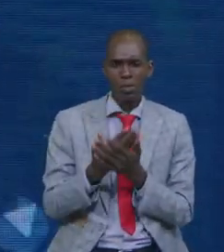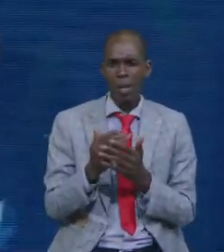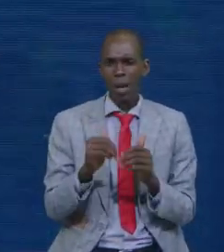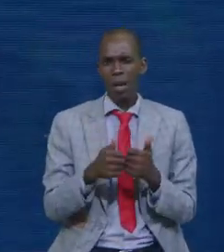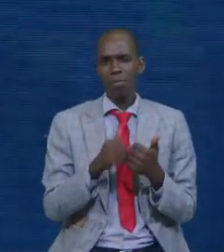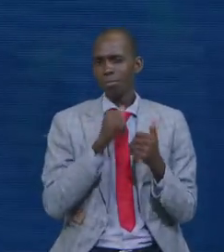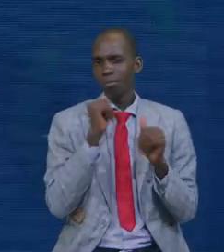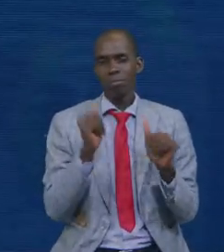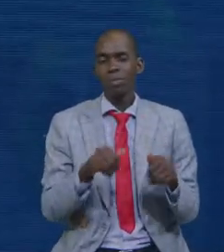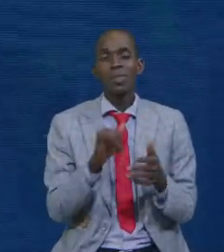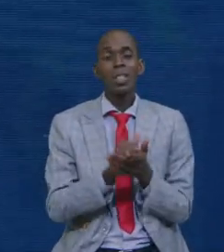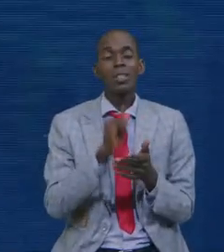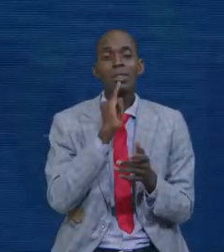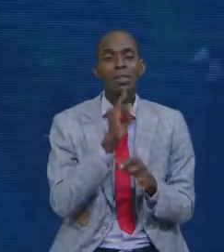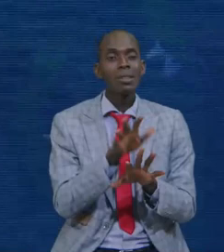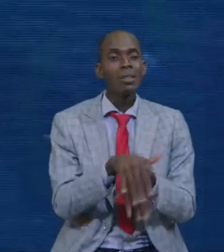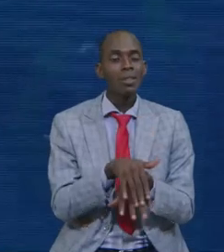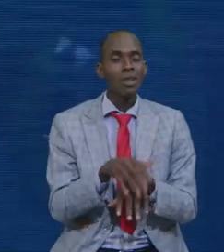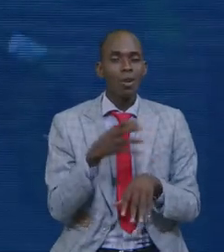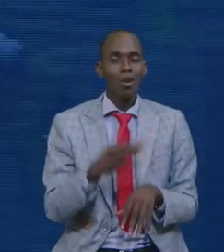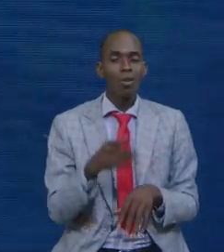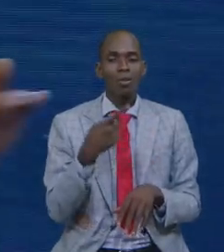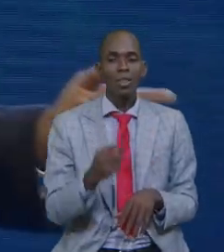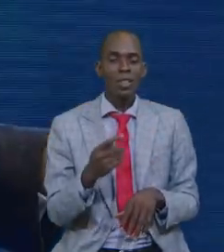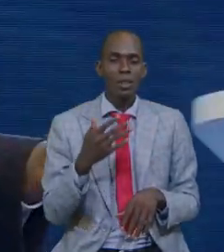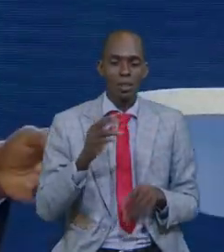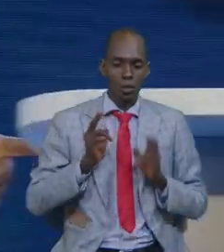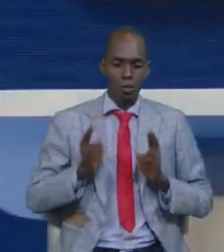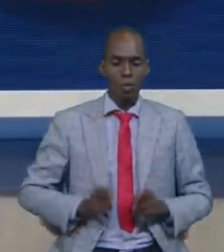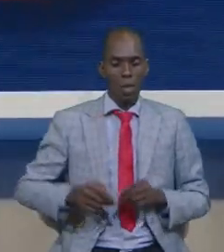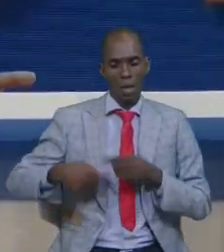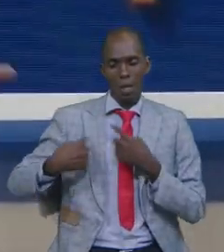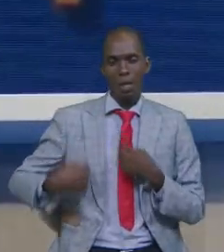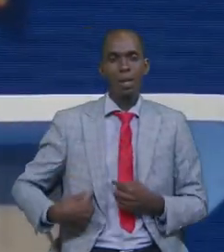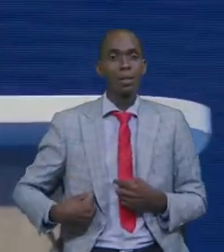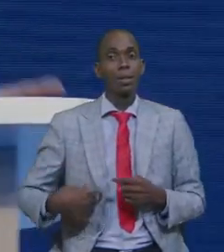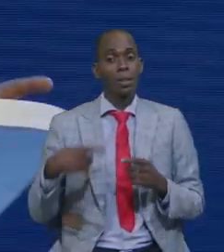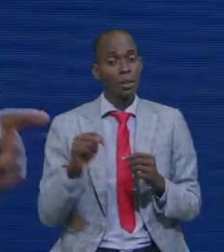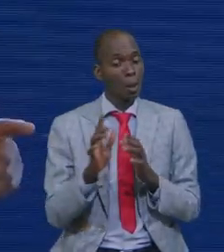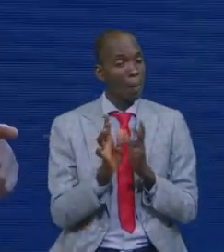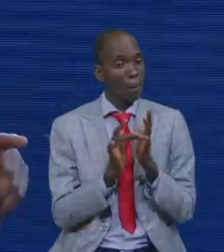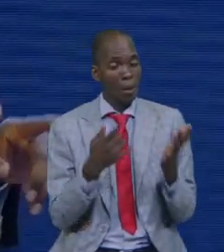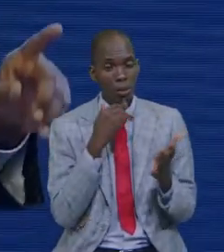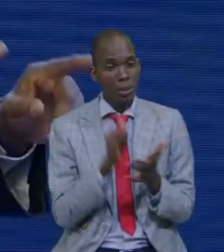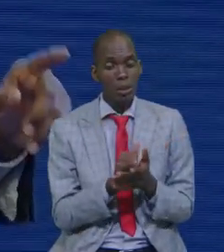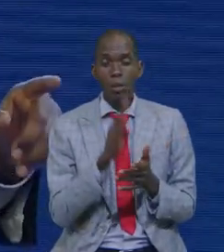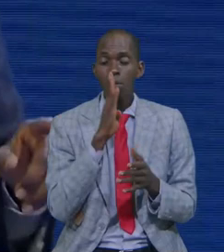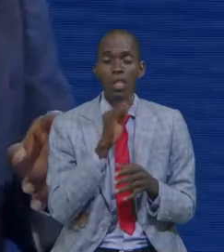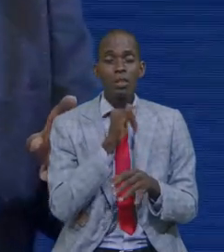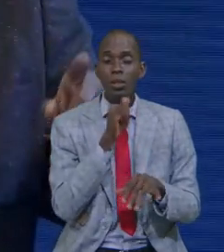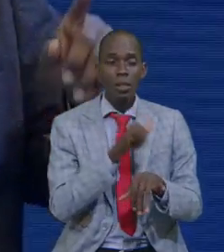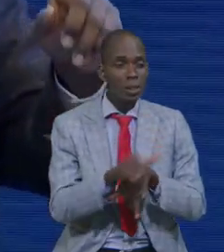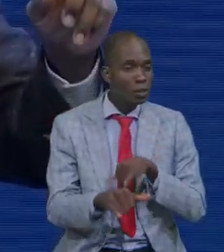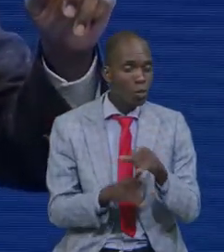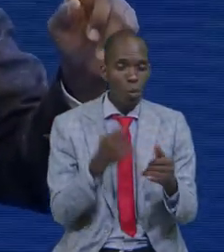the deception of the human heart. But the Bible says, be not deceived.